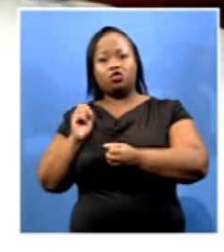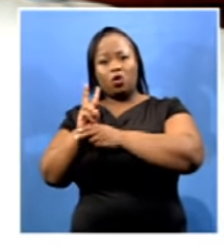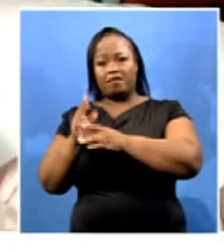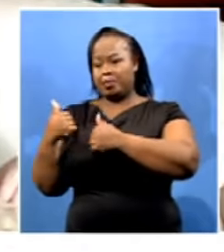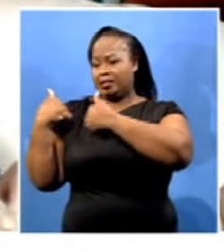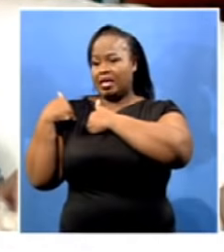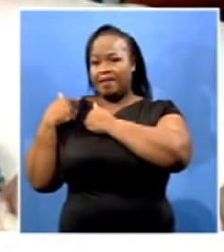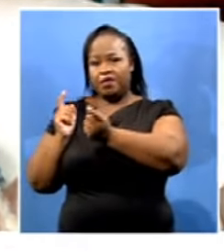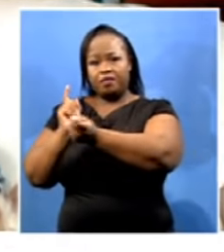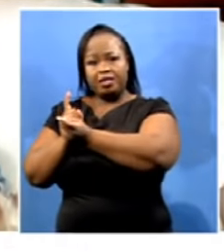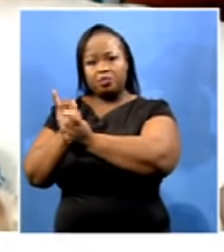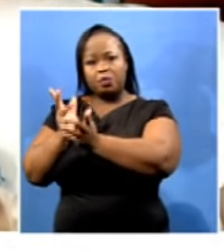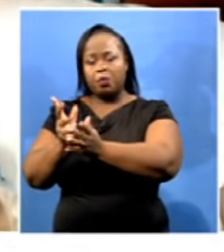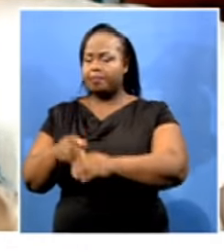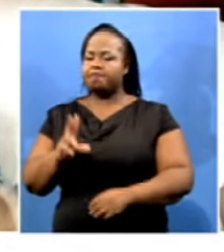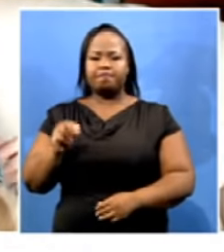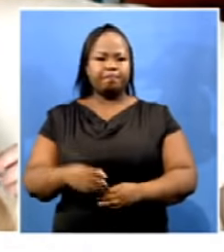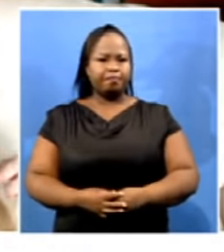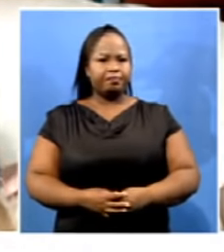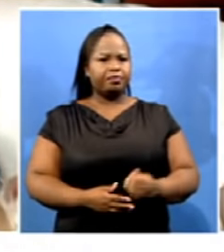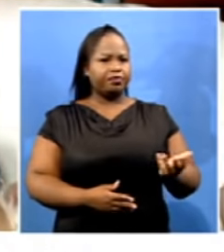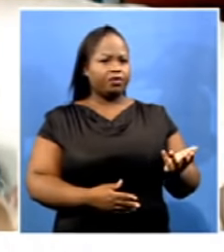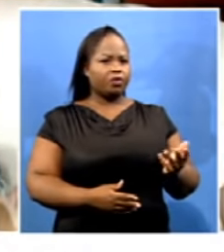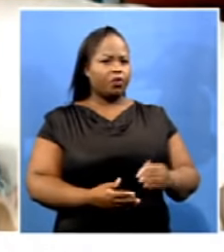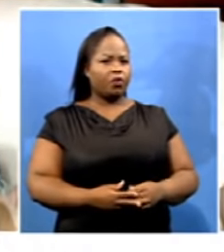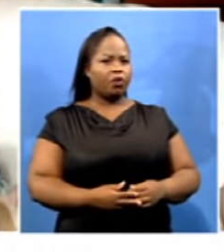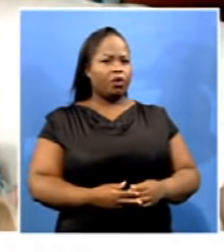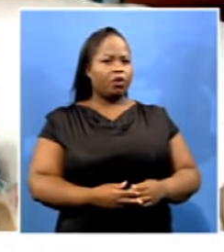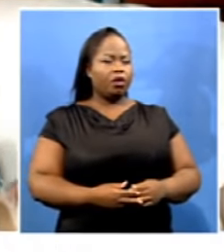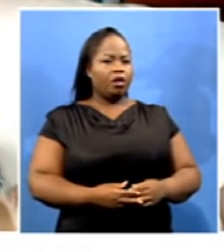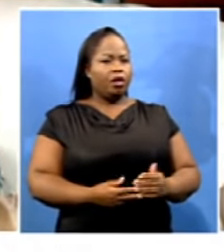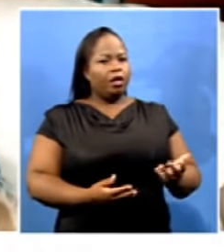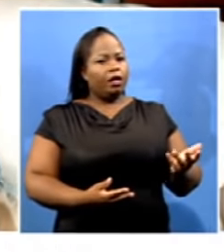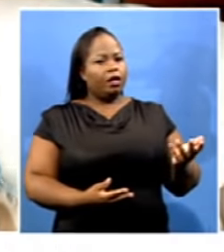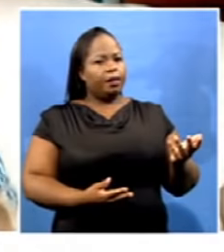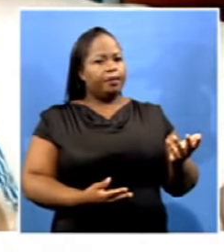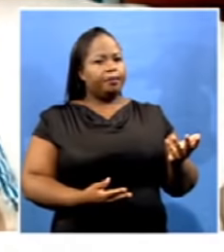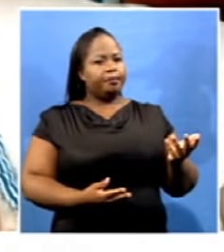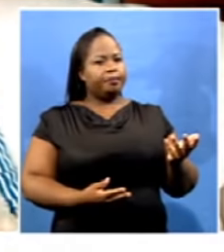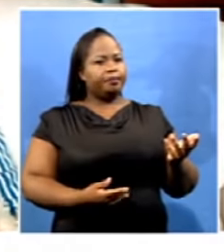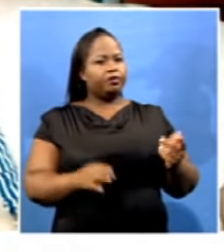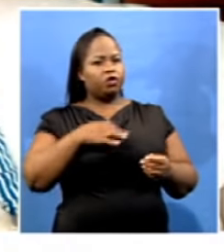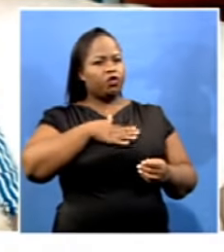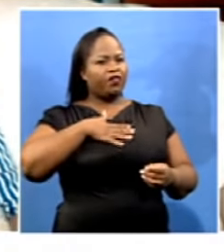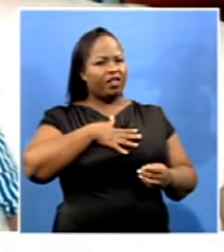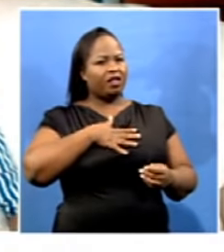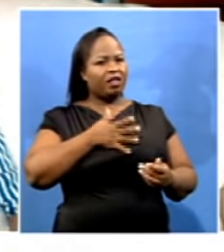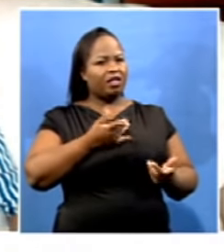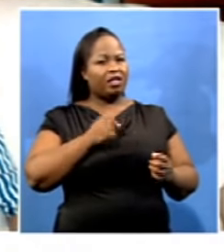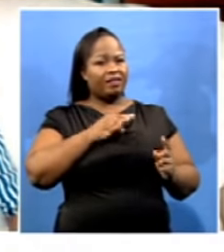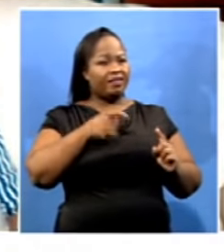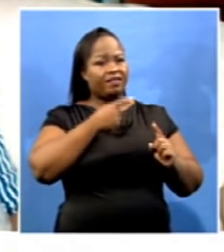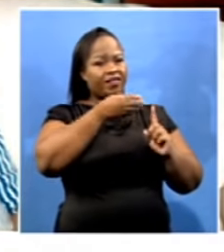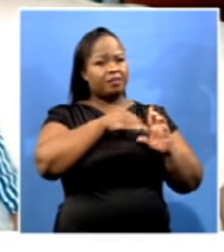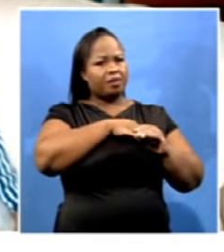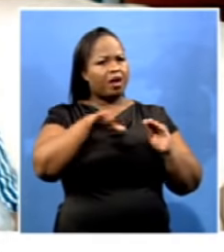Yeah. As a man of 80, does that play any role or any justification in him getting